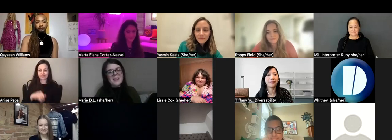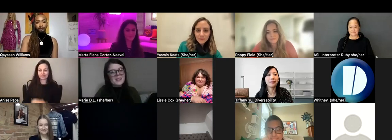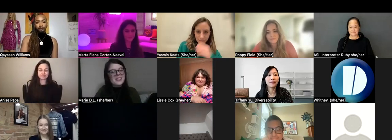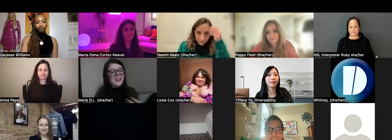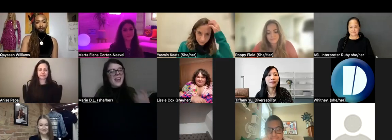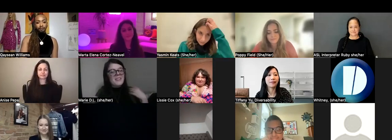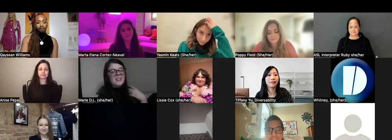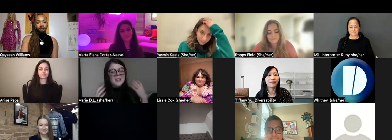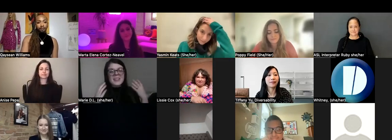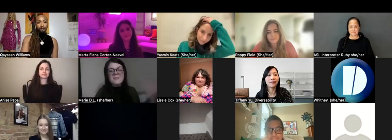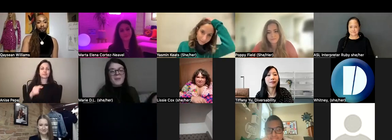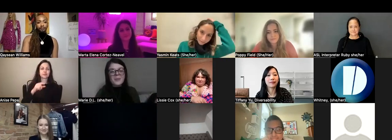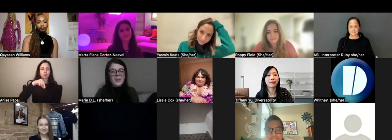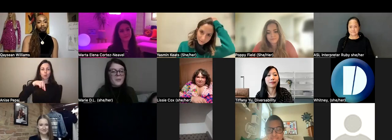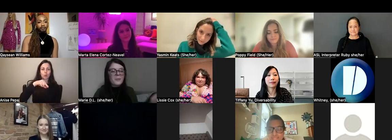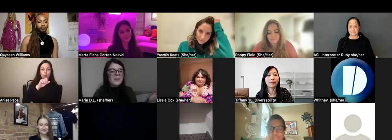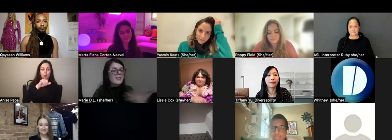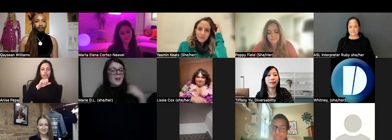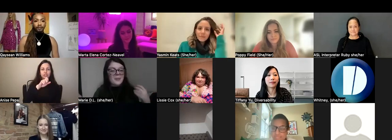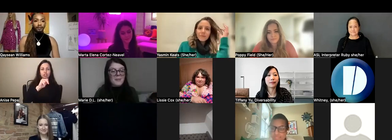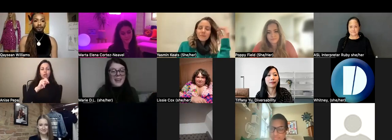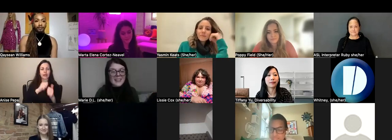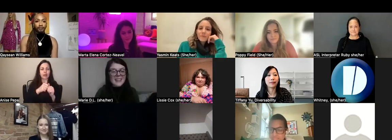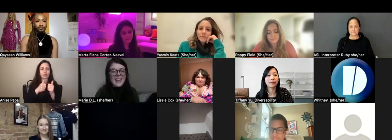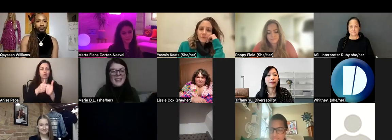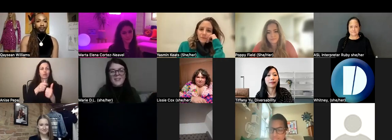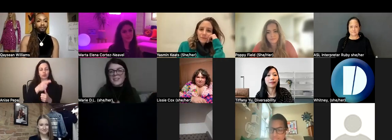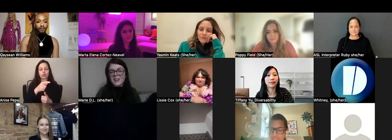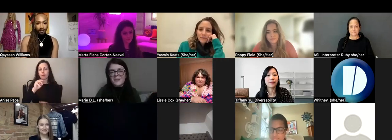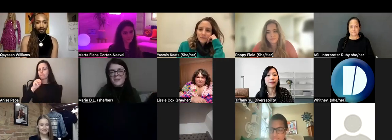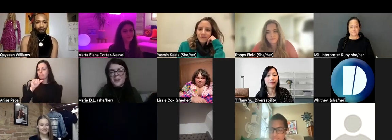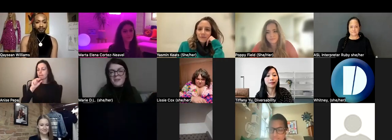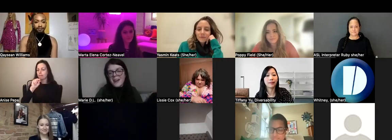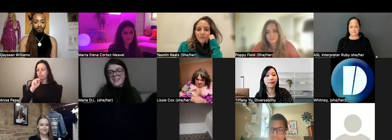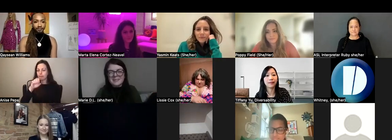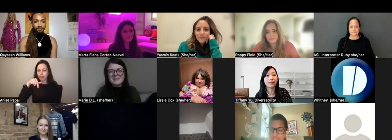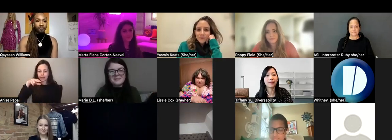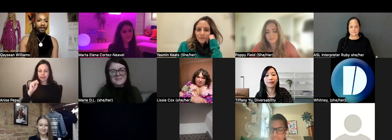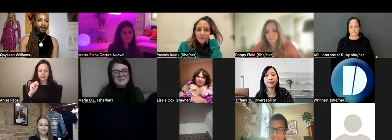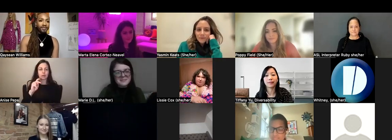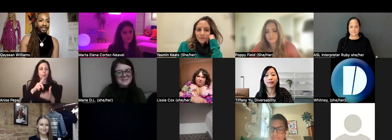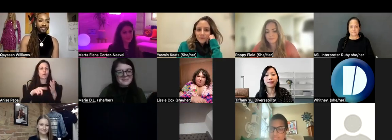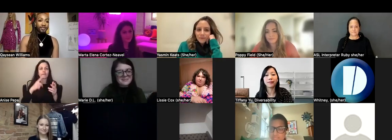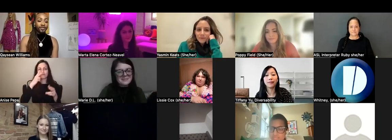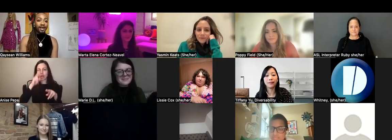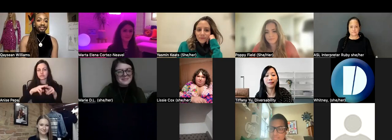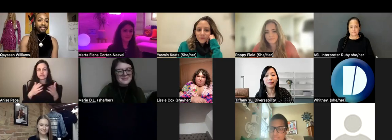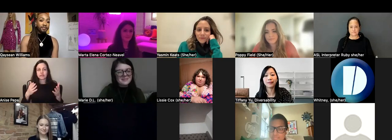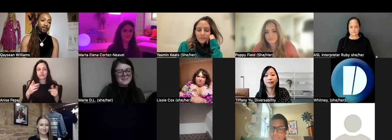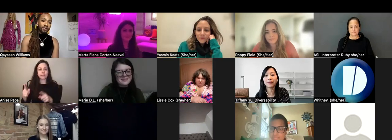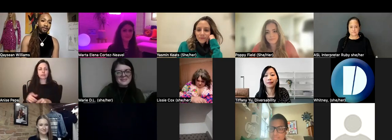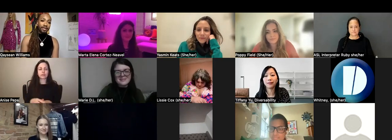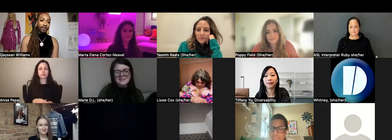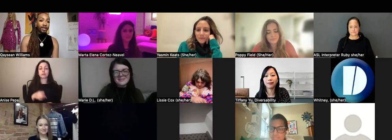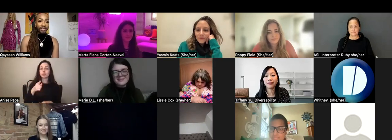that. Quayshawn, how can we keep up with you? What's going on with Manikin? Any fun stuff we should know about? Yes, so you guys can keep